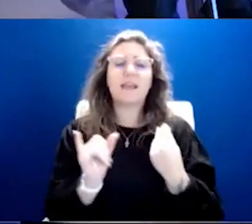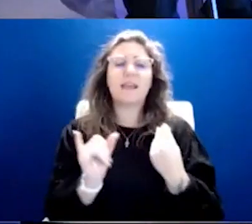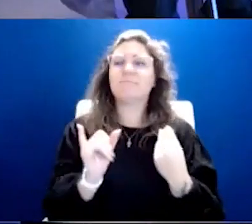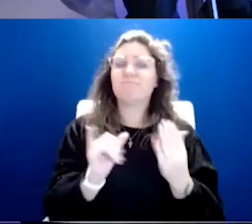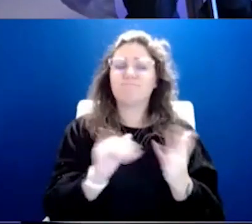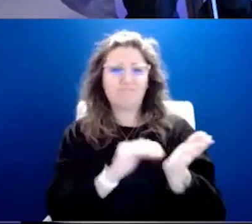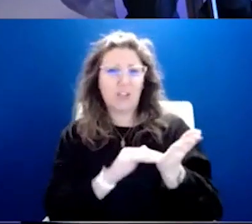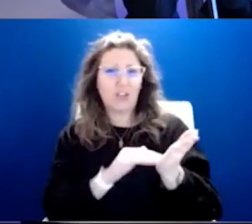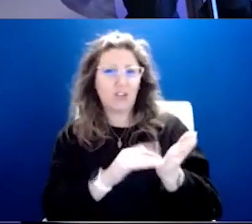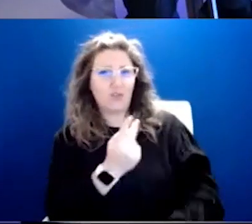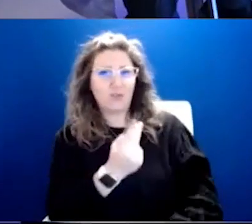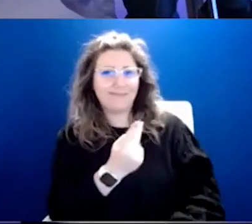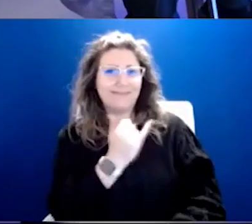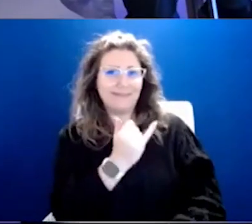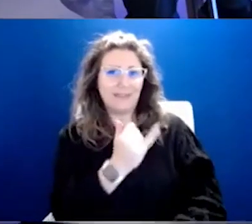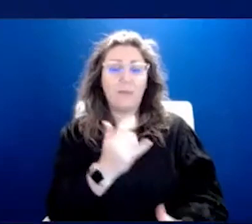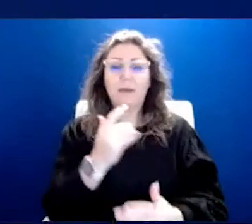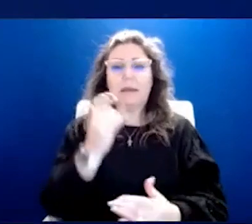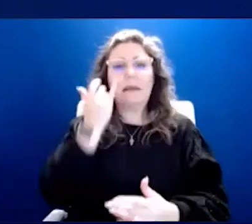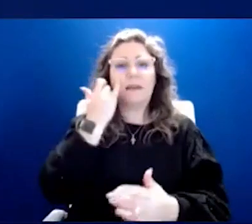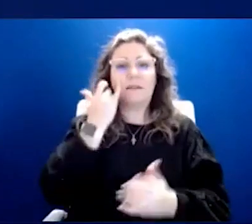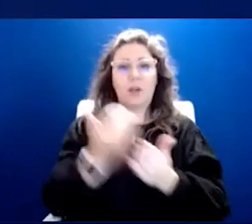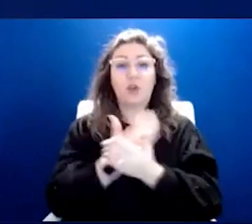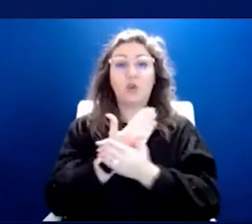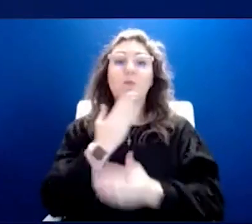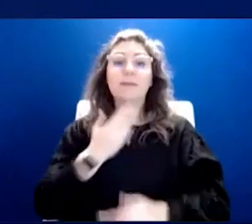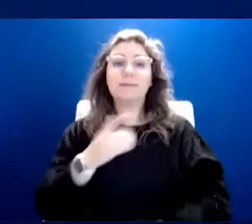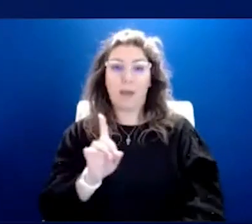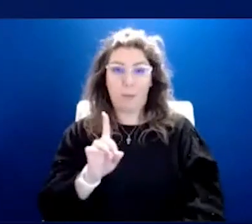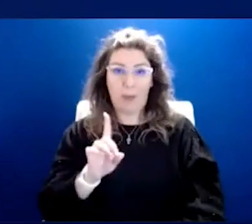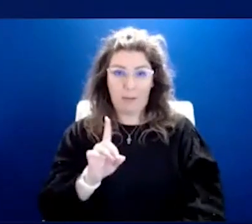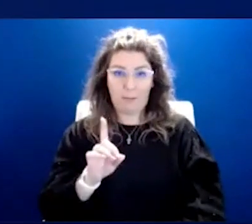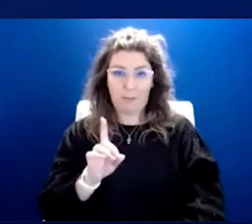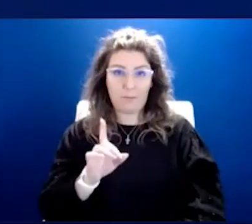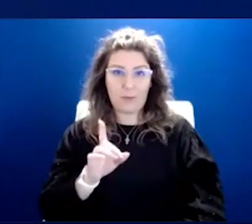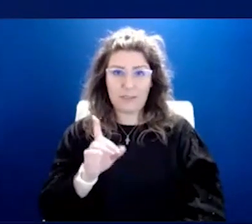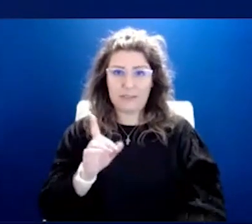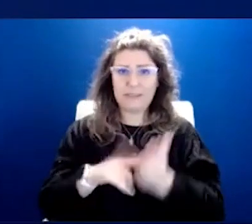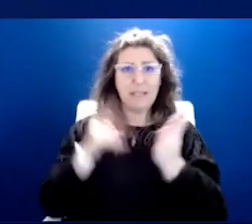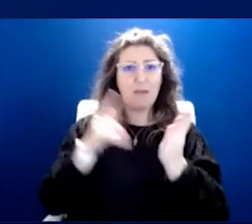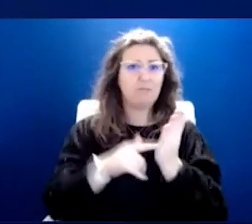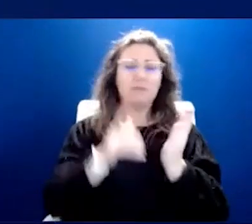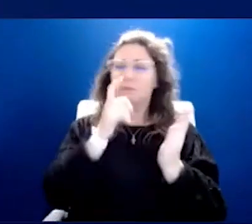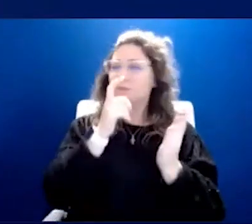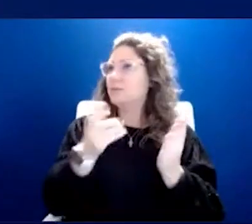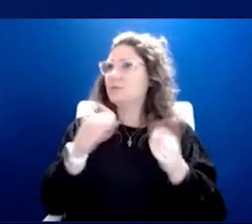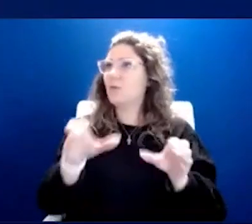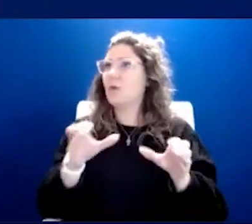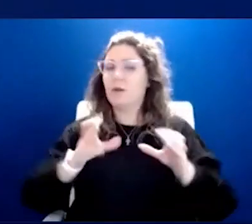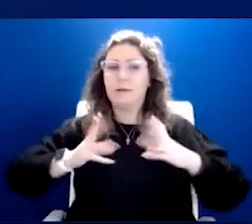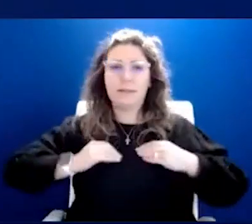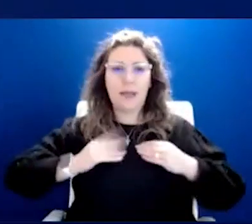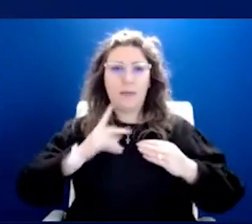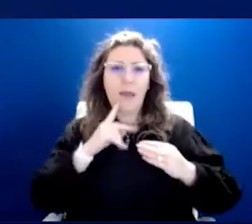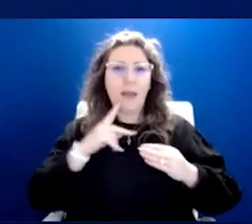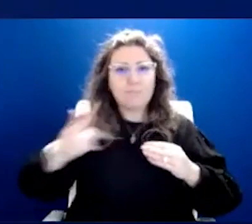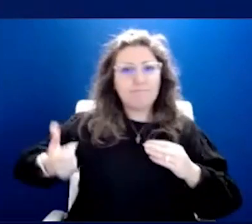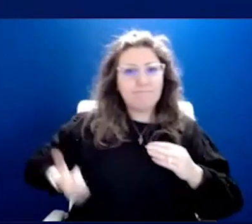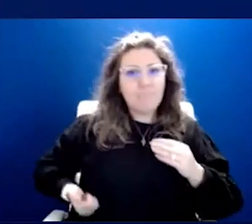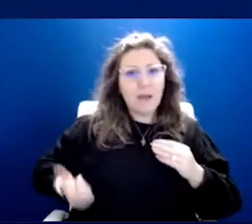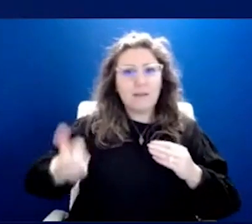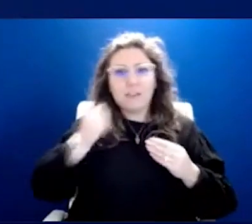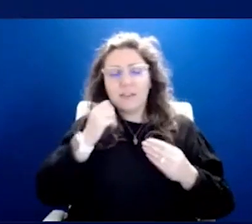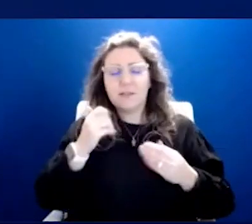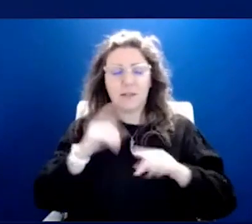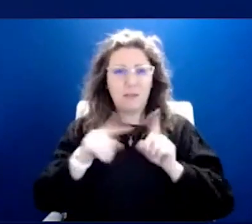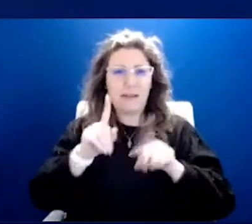this experience too. If you have a new diabetic, they sometimes don't want to accept that and get on insulin shots, right? Mm-hmm. But we can't blame them for